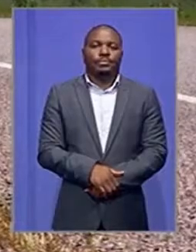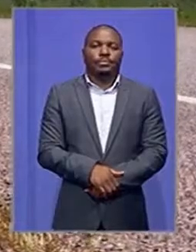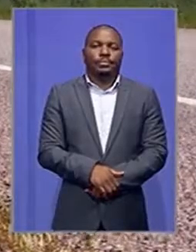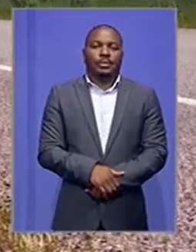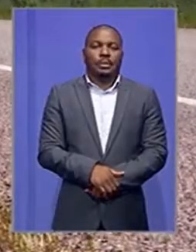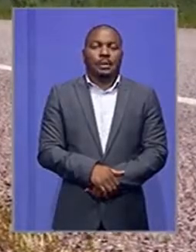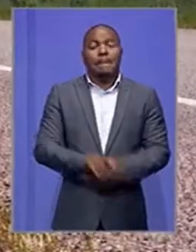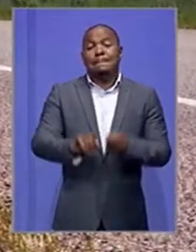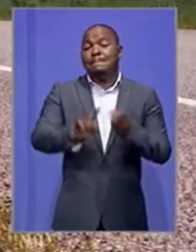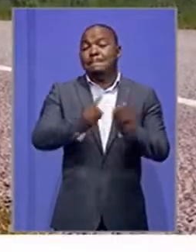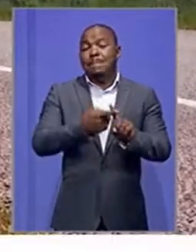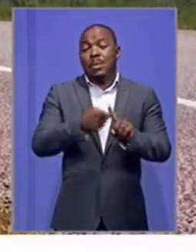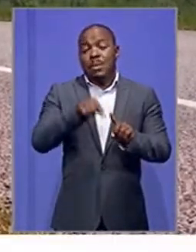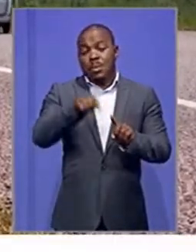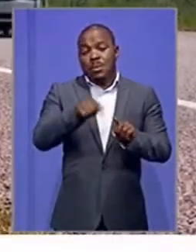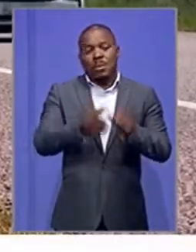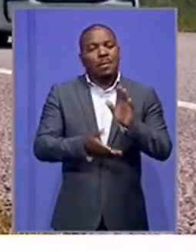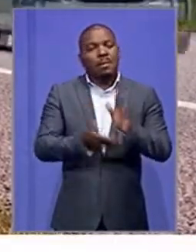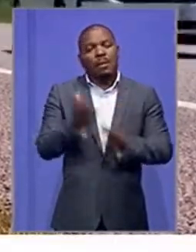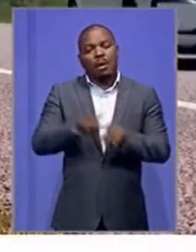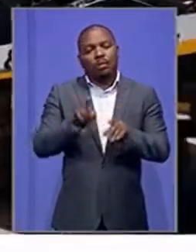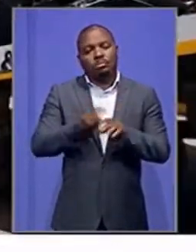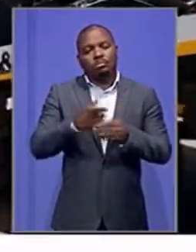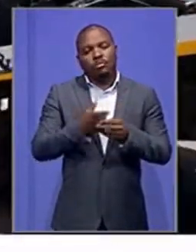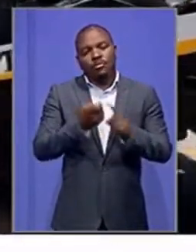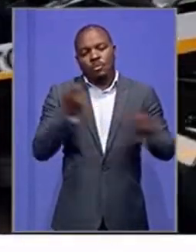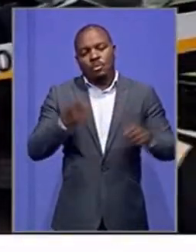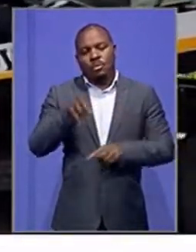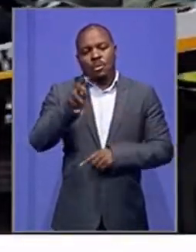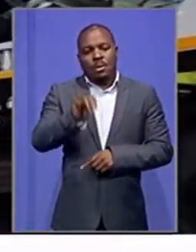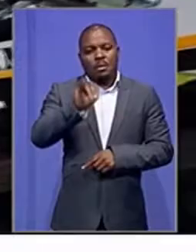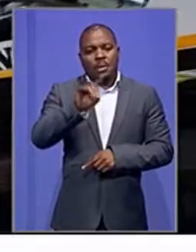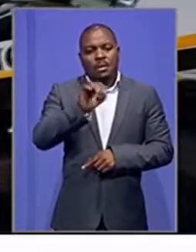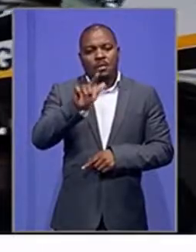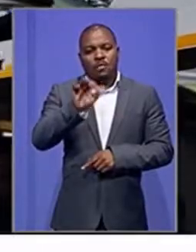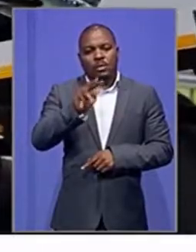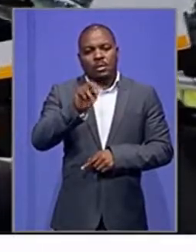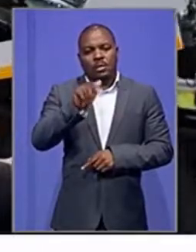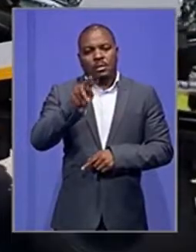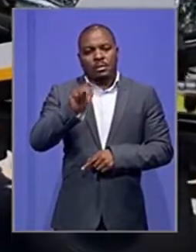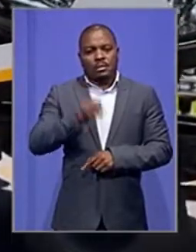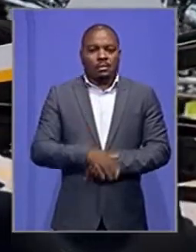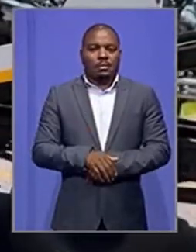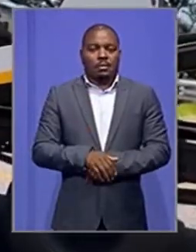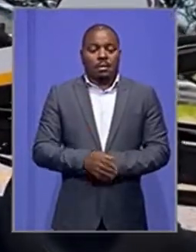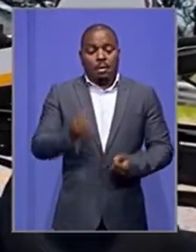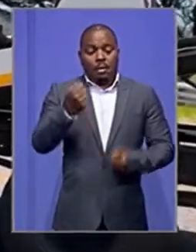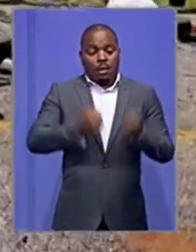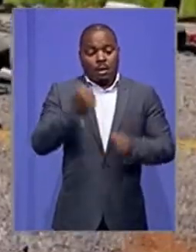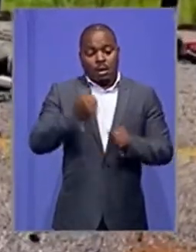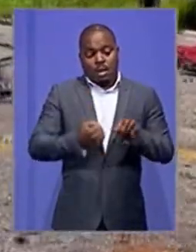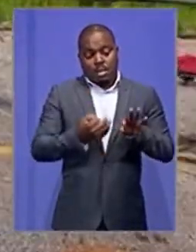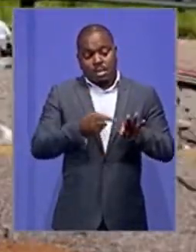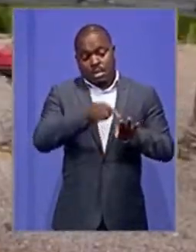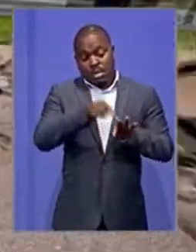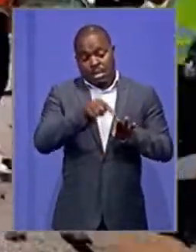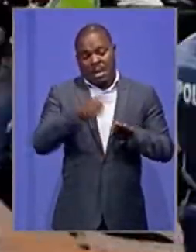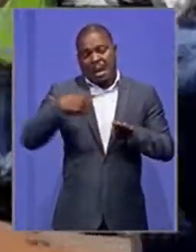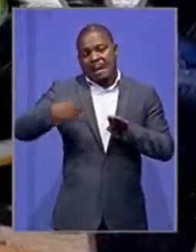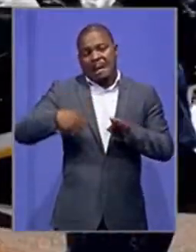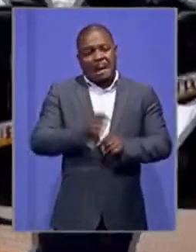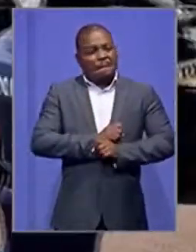Kotsi e diragetse fa o lebile mo tseleng e sokamelang ka kwa Middelfontein. Go begwa fa nngwe ya dijanaga tse tharo tse ile ya thunya leotwana mo mokgweetsi